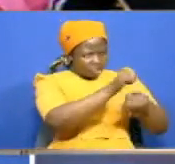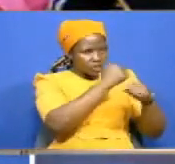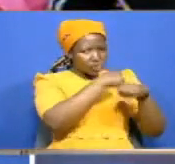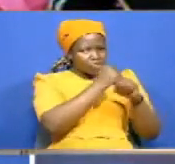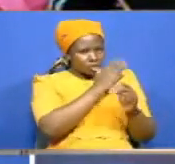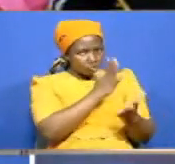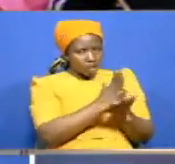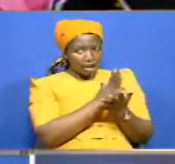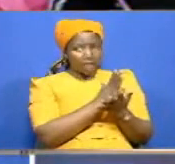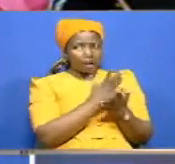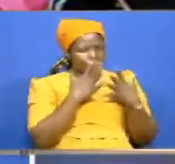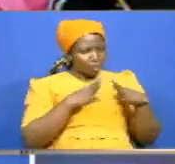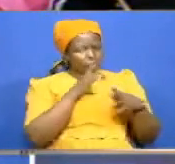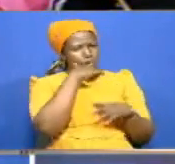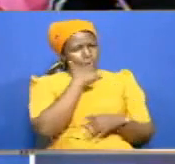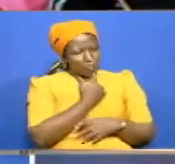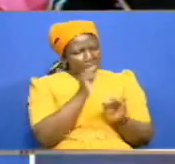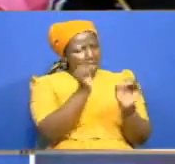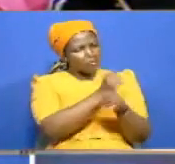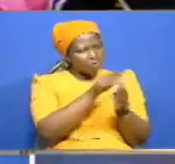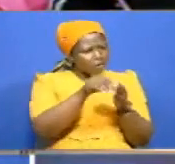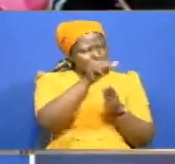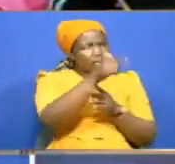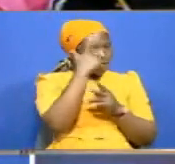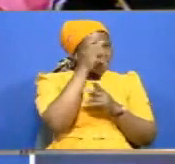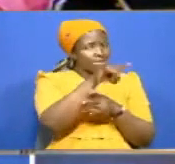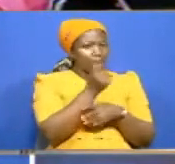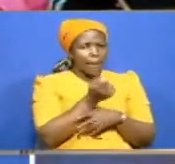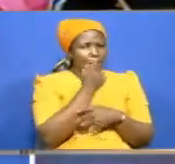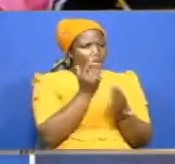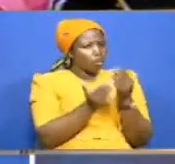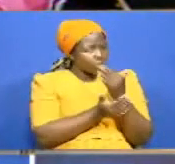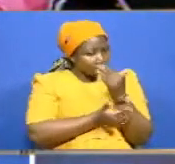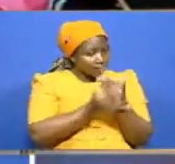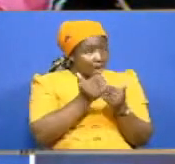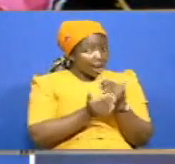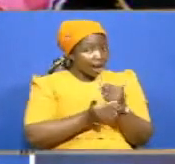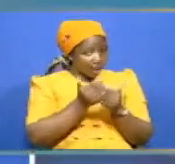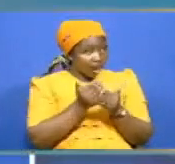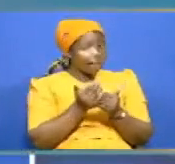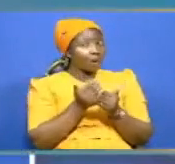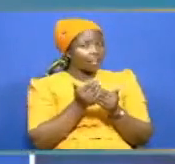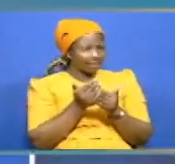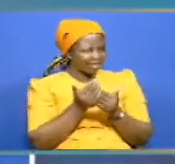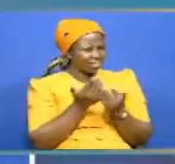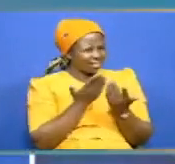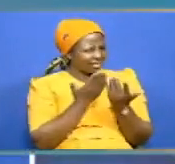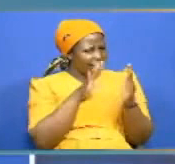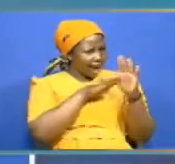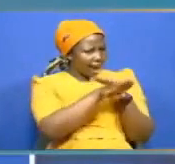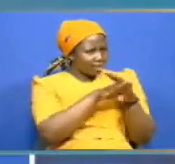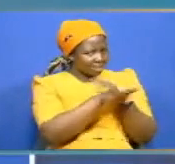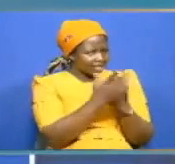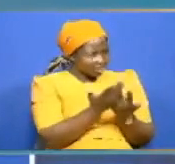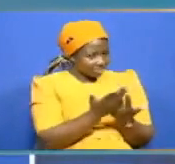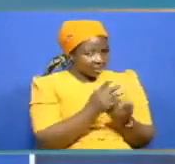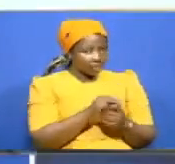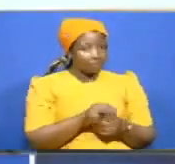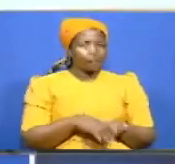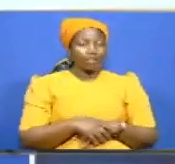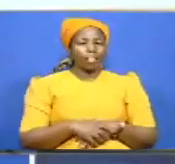that those who are not able to afford this kind of treatment do get it?